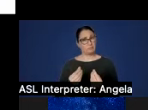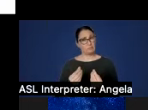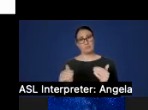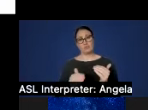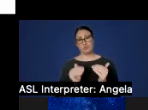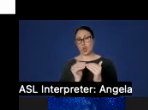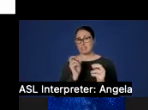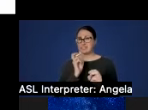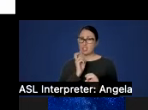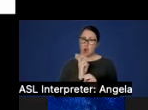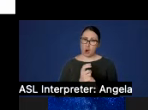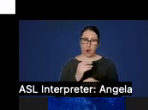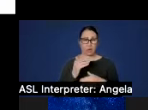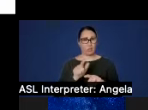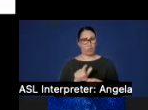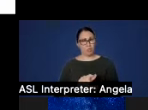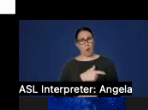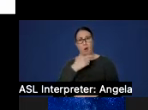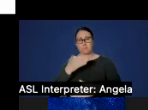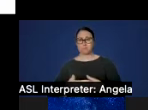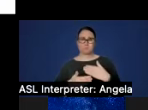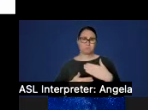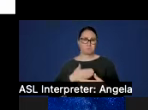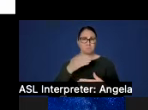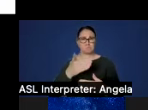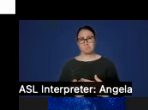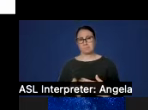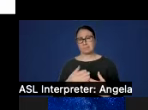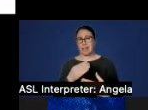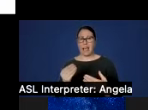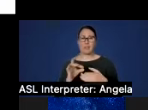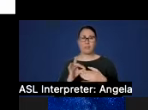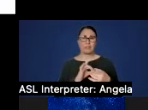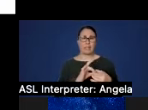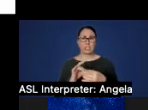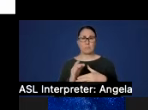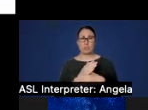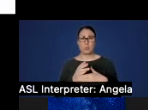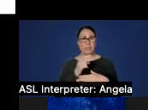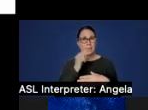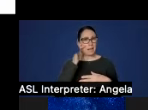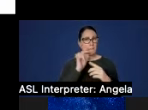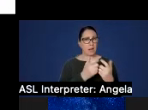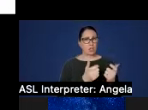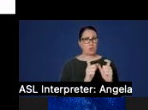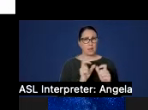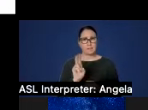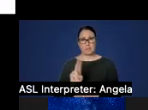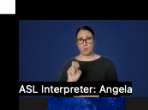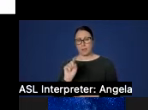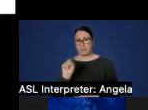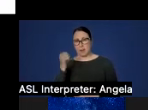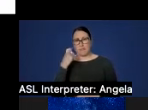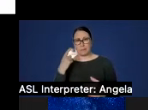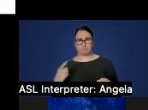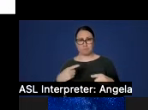process, complicated by a tenuous relationship between Native American tribes and the U.S. government.